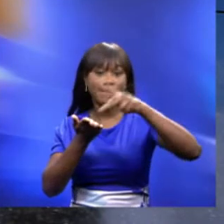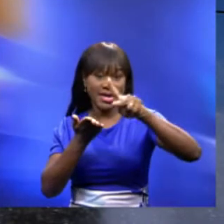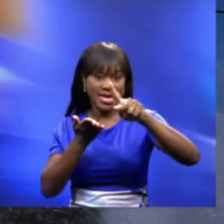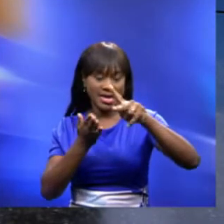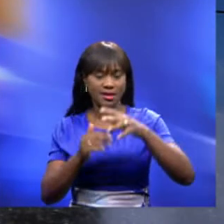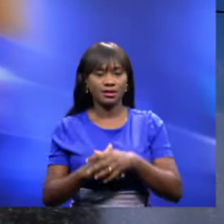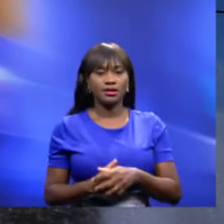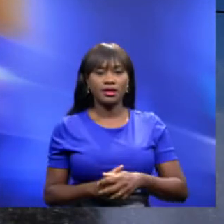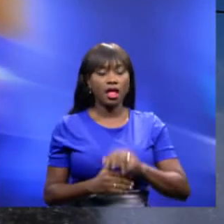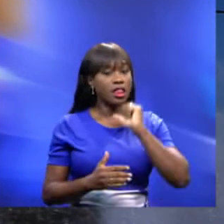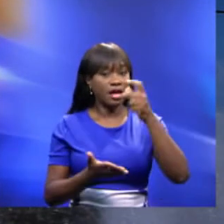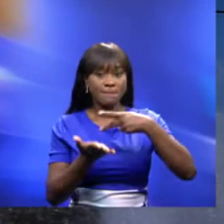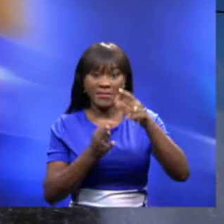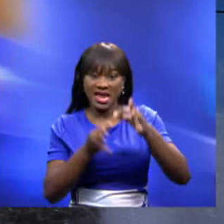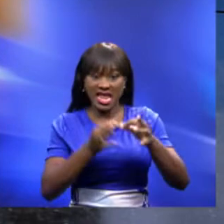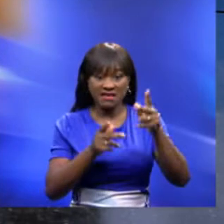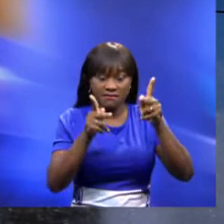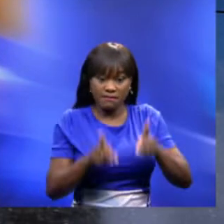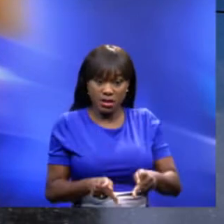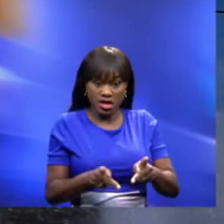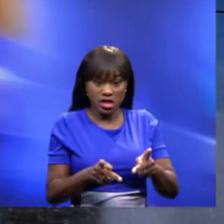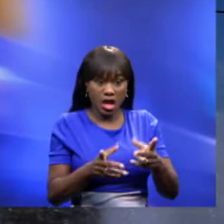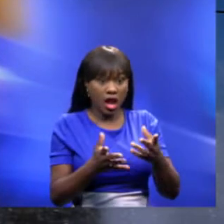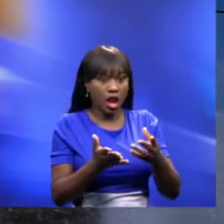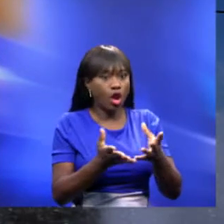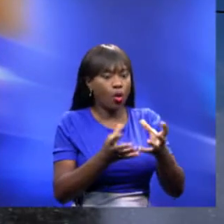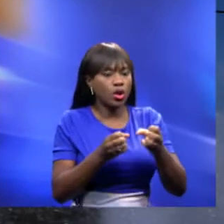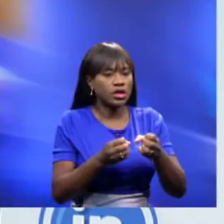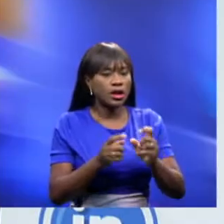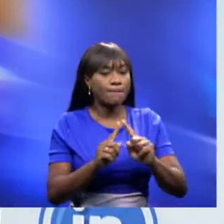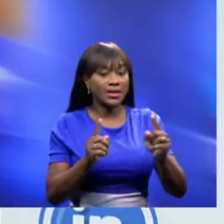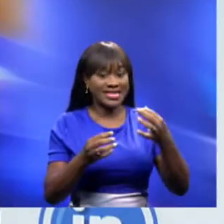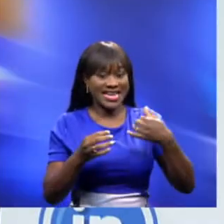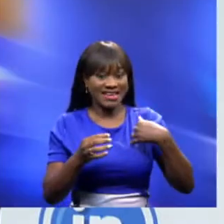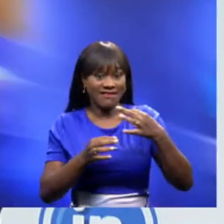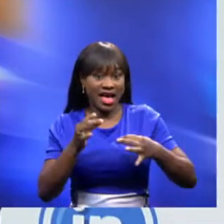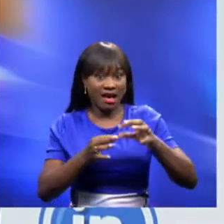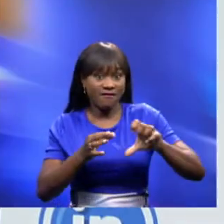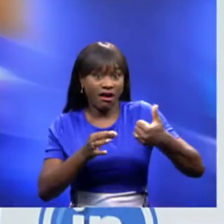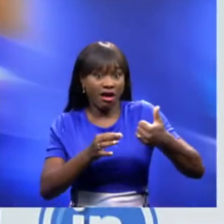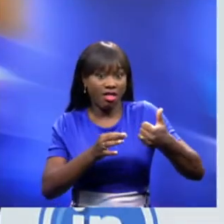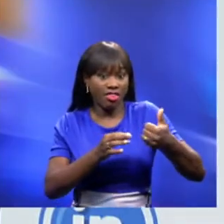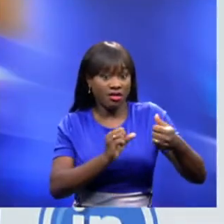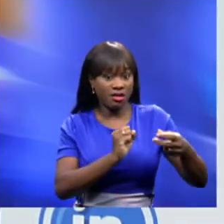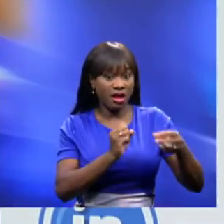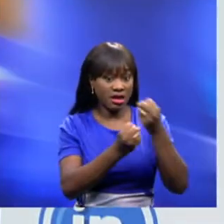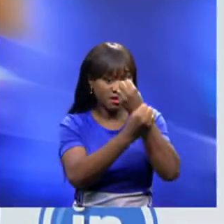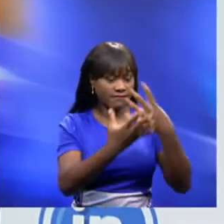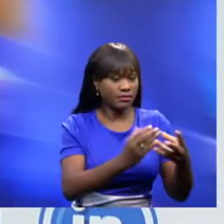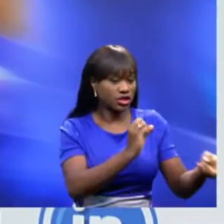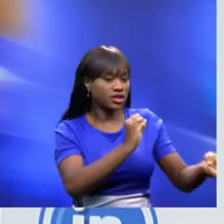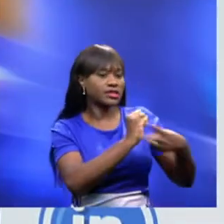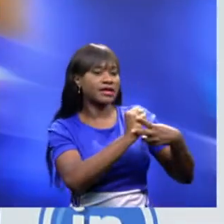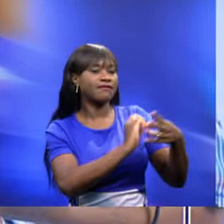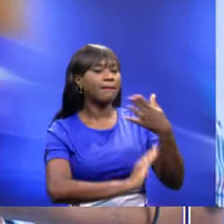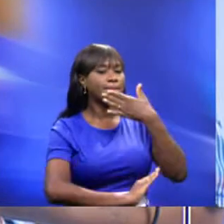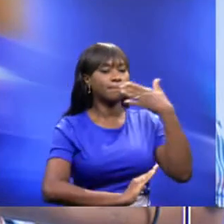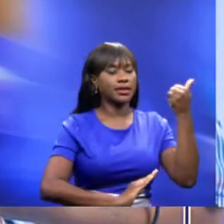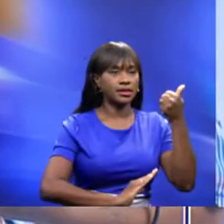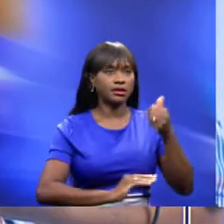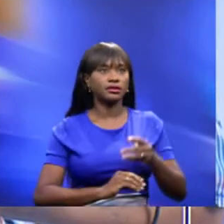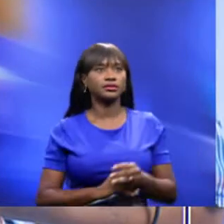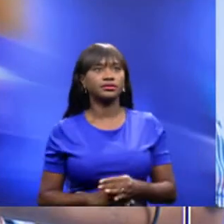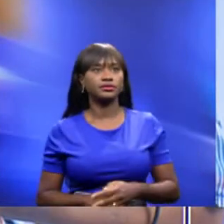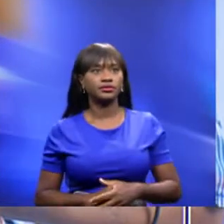ransomware. You don't pay, but if you have a backup, that makes it even much easier. Yeah? Yeah, guys. What's the